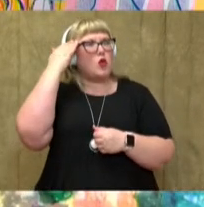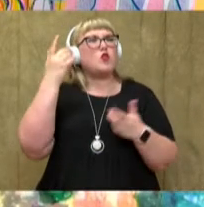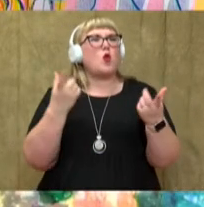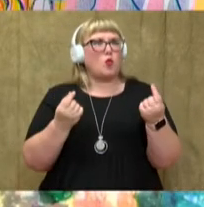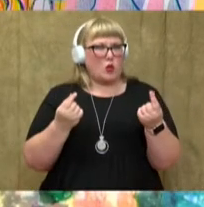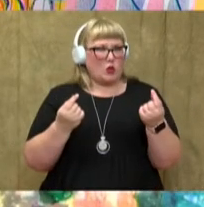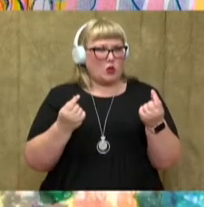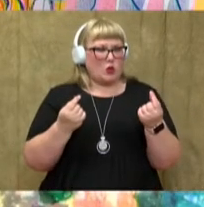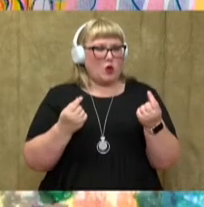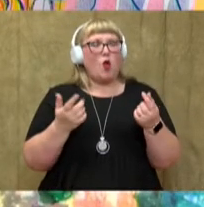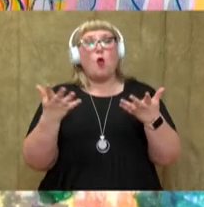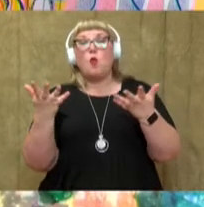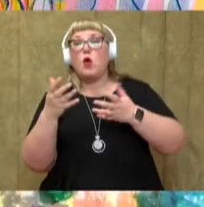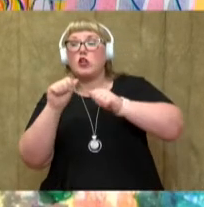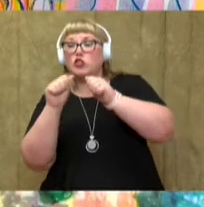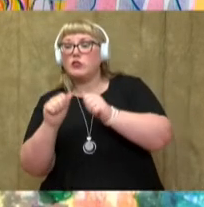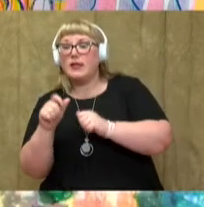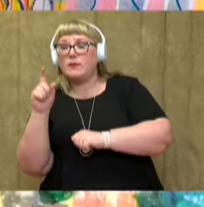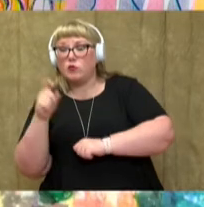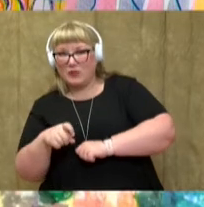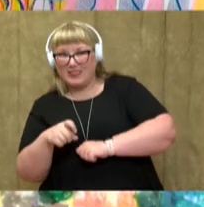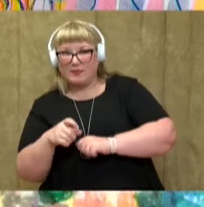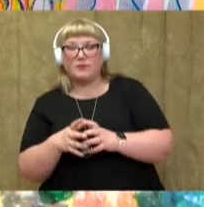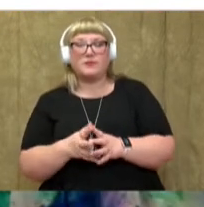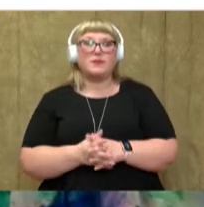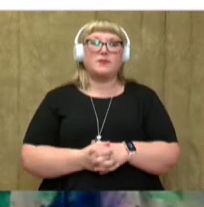what types of shapes he would need.